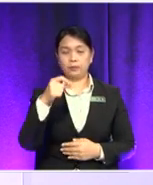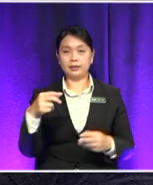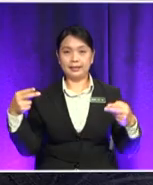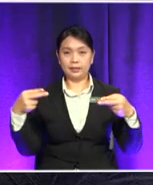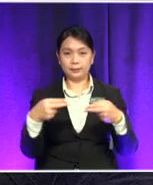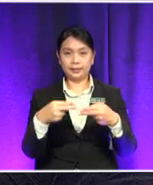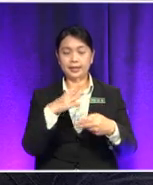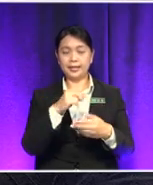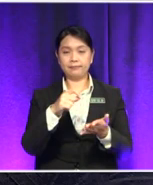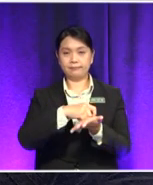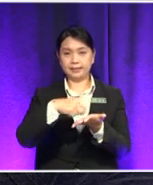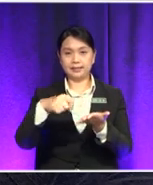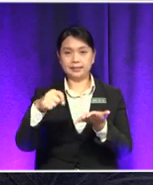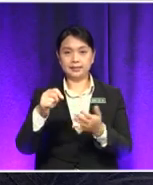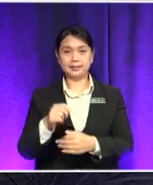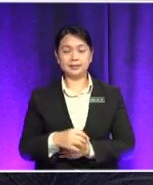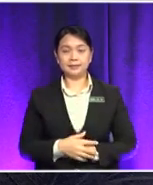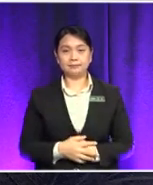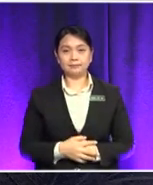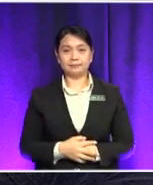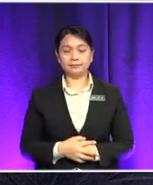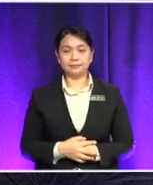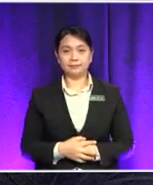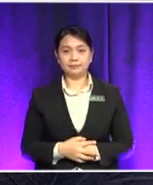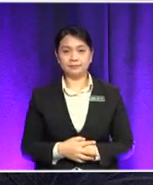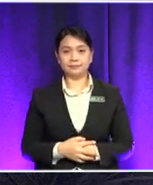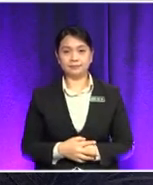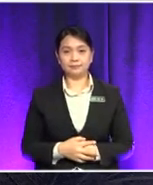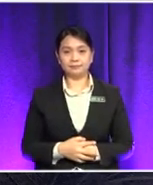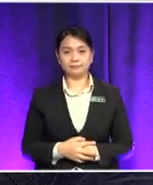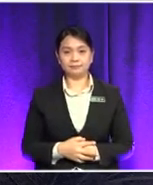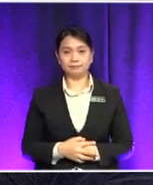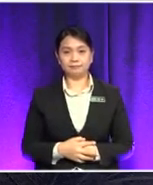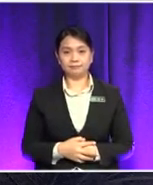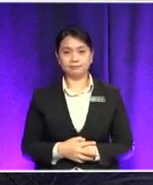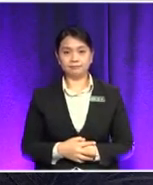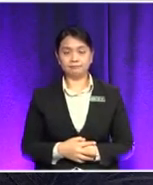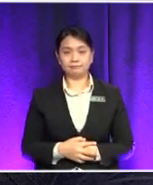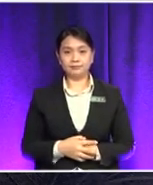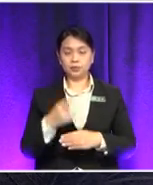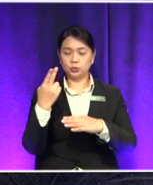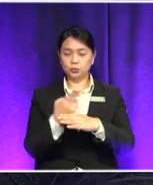together? Okay. Because our kids already tried their best. How about we try? Okay.